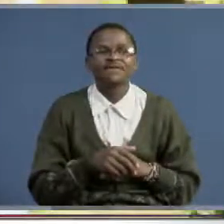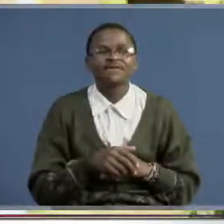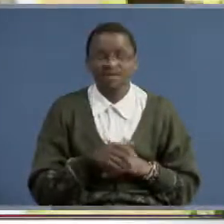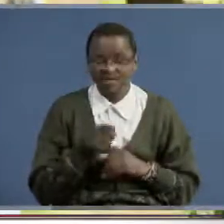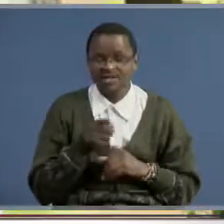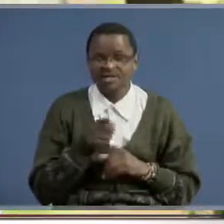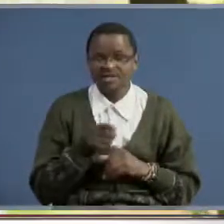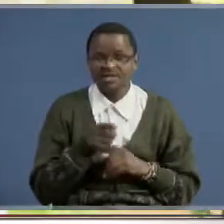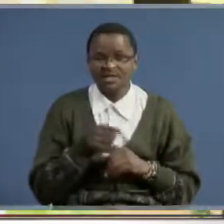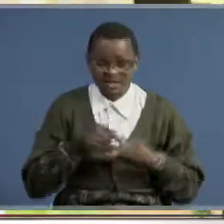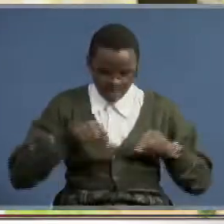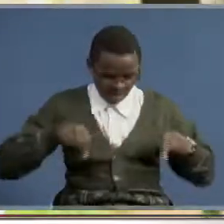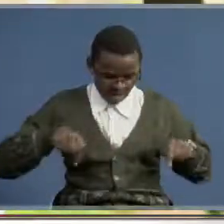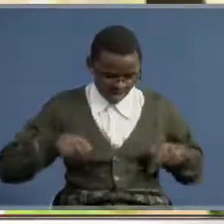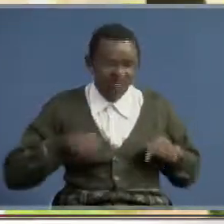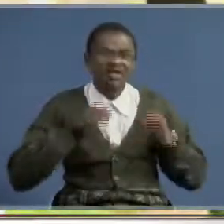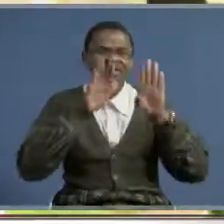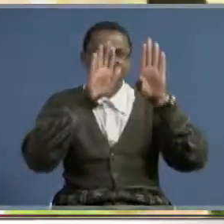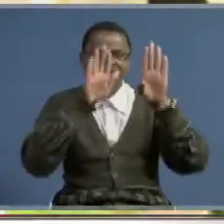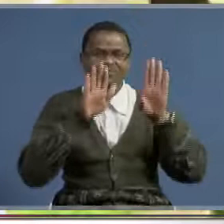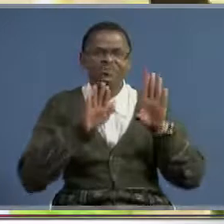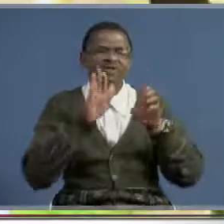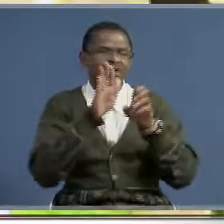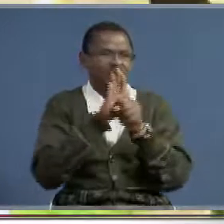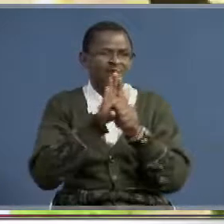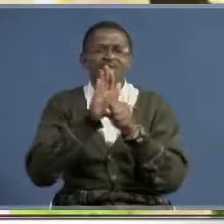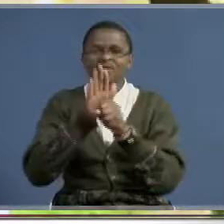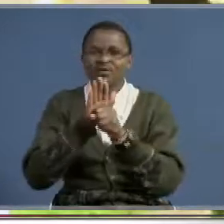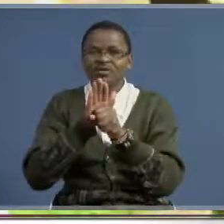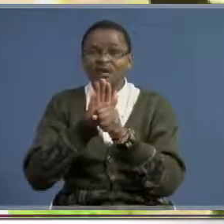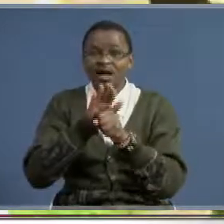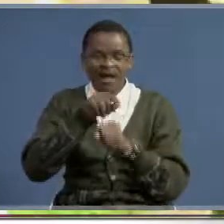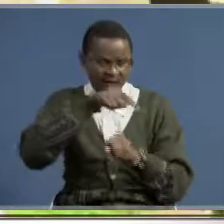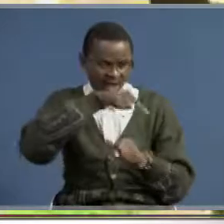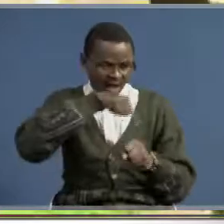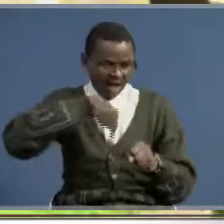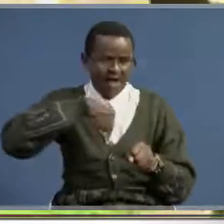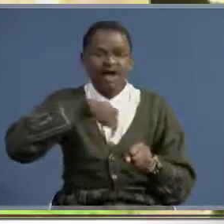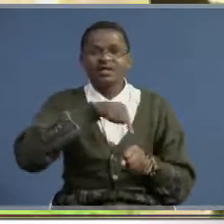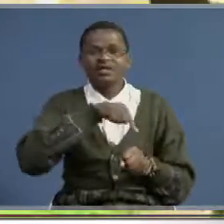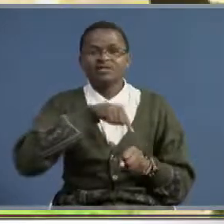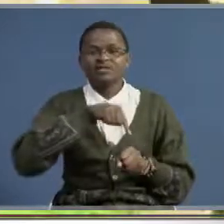Hii legetie ni kitu ya muhimu sana. Kwetu sisi,